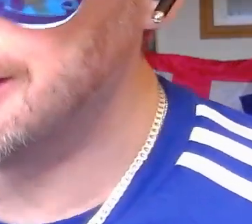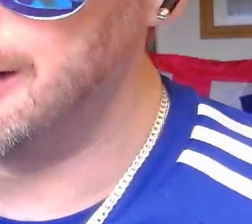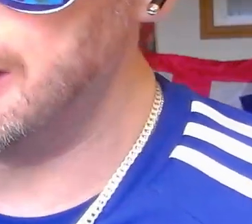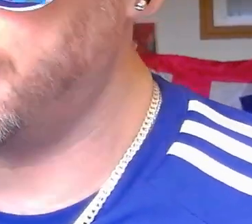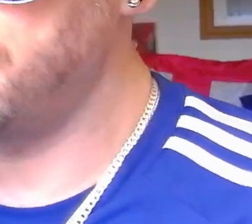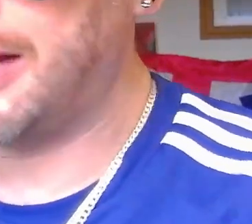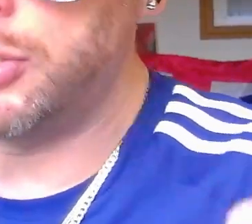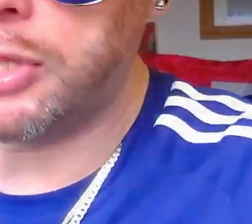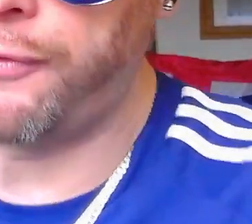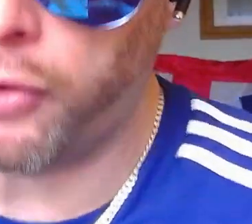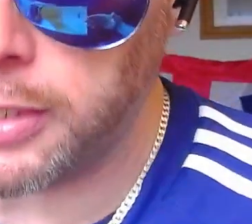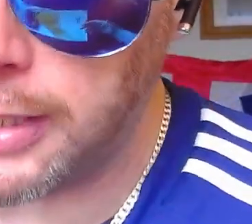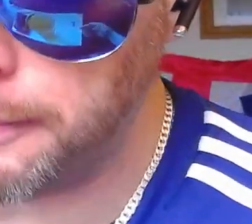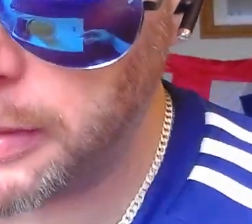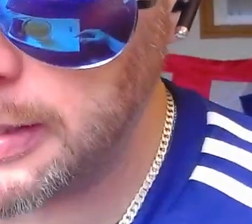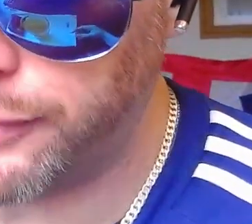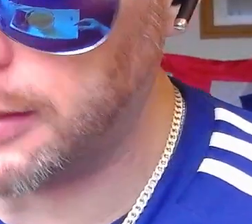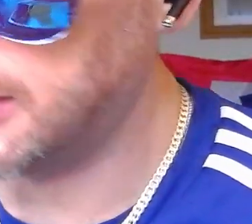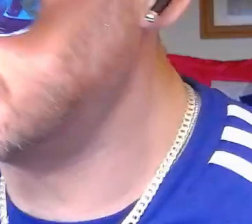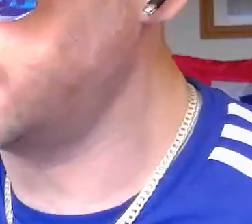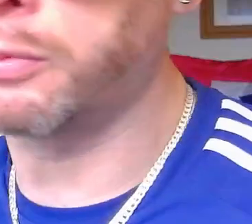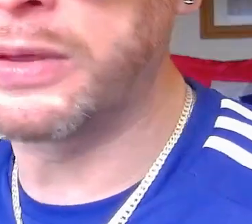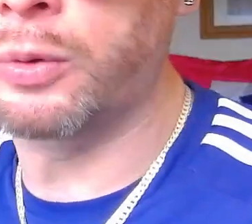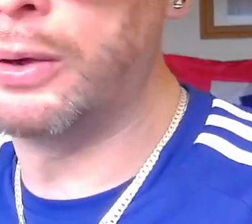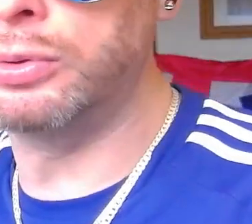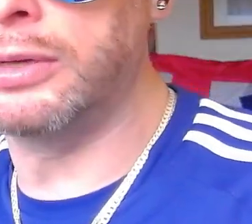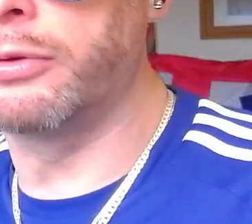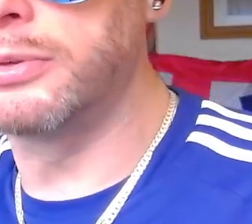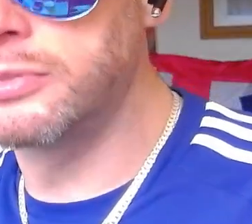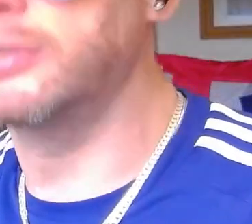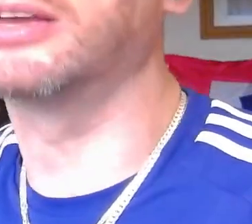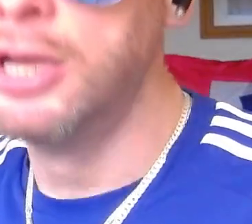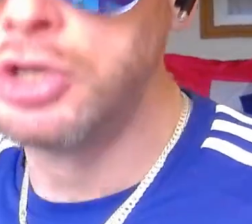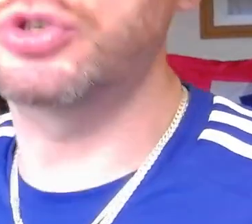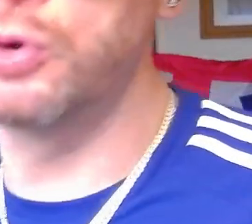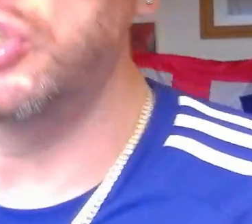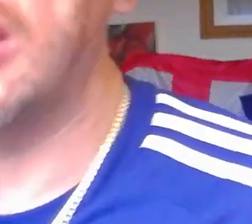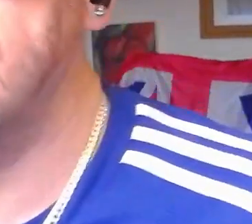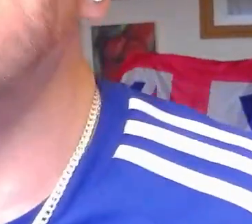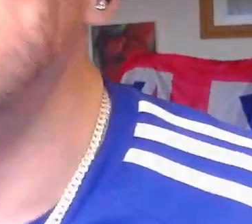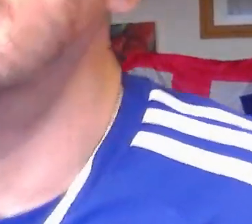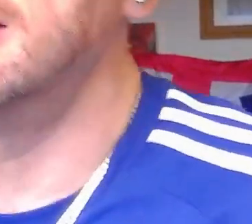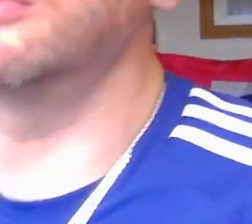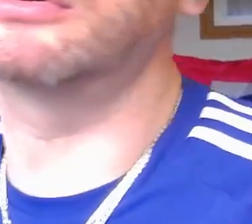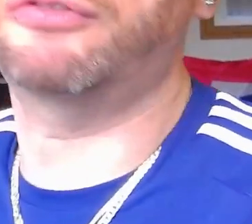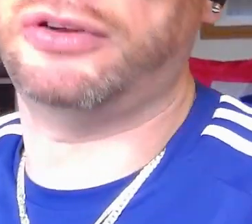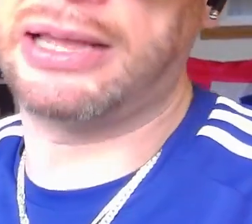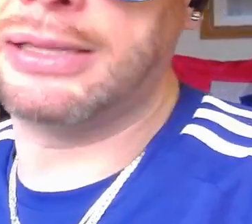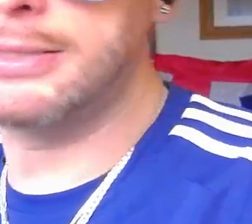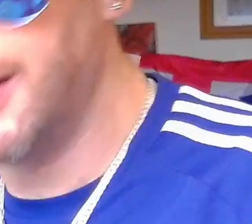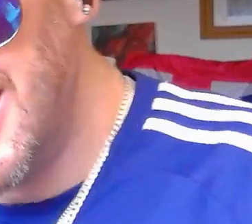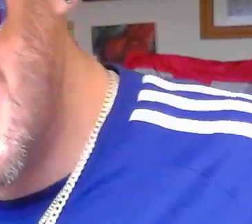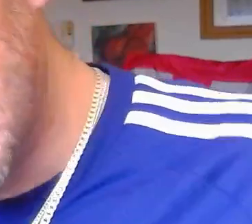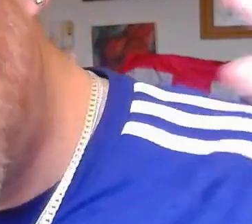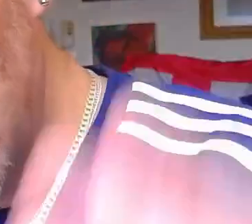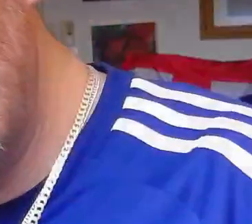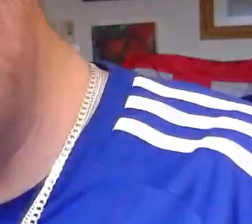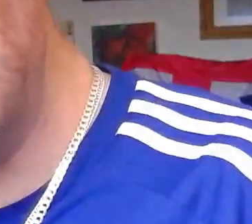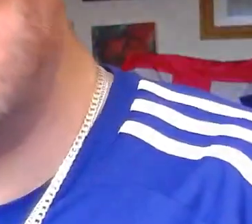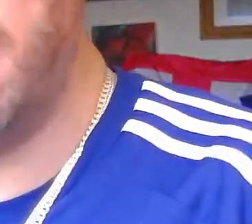shit that they ever managed to fucking get believed in because they were weak-willed, and everyone's just like so scared they're looking for the answer.